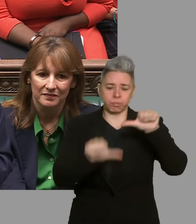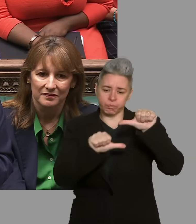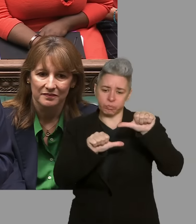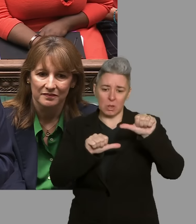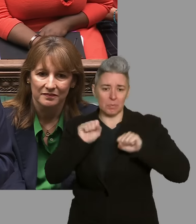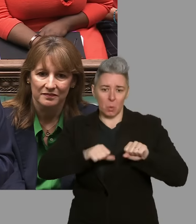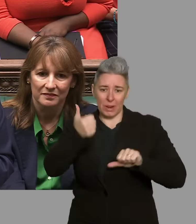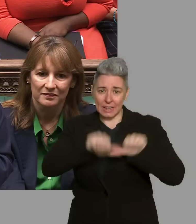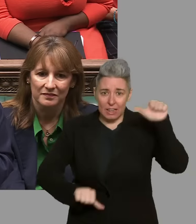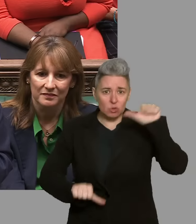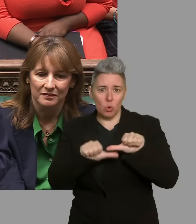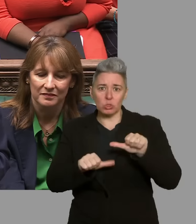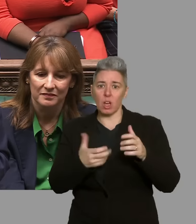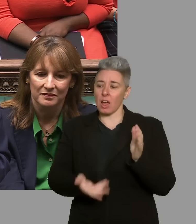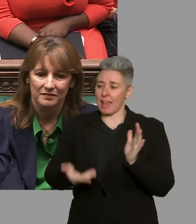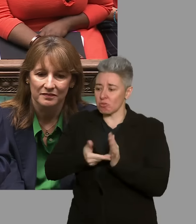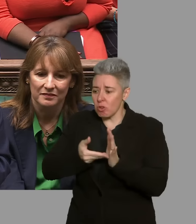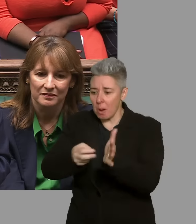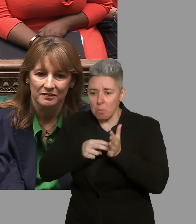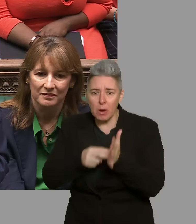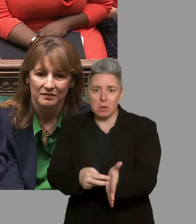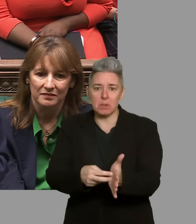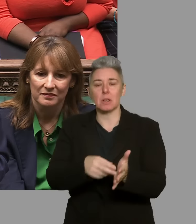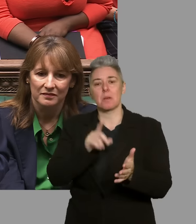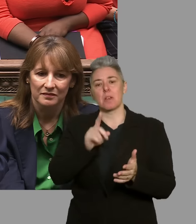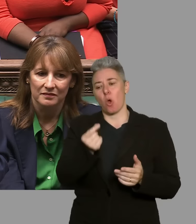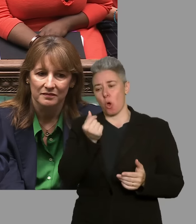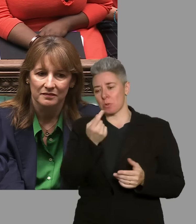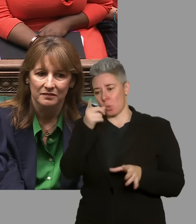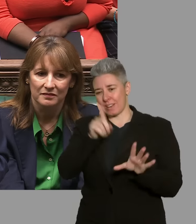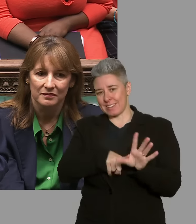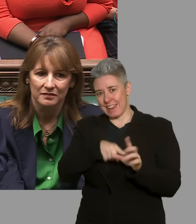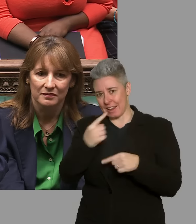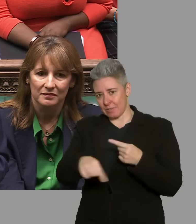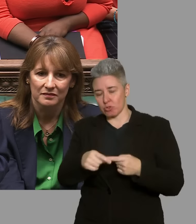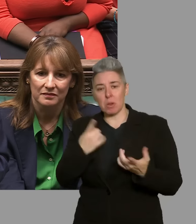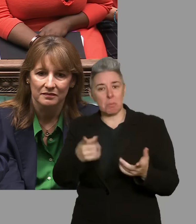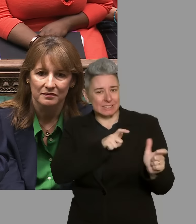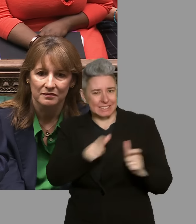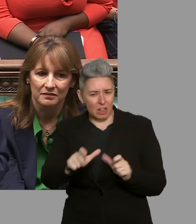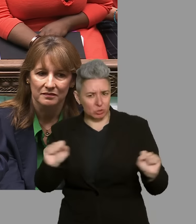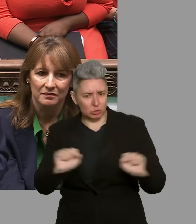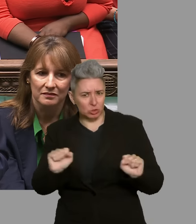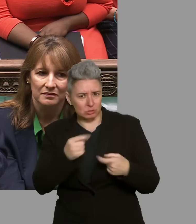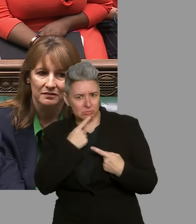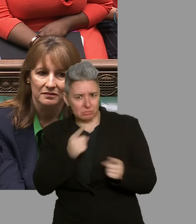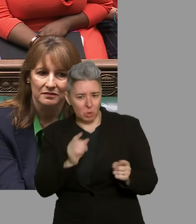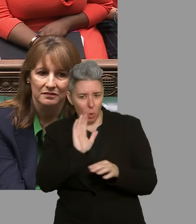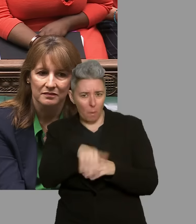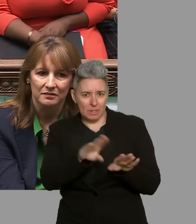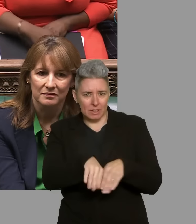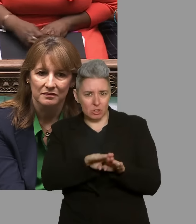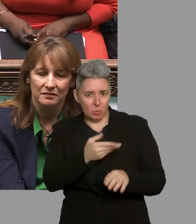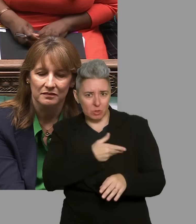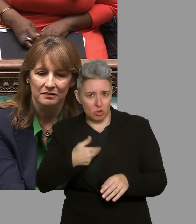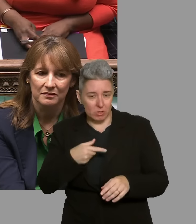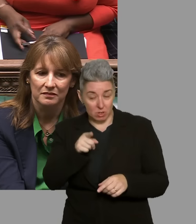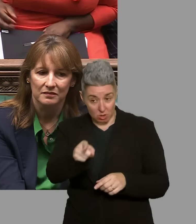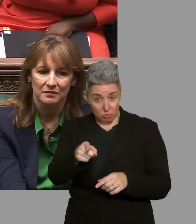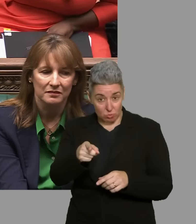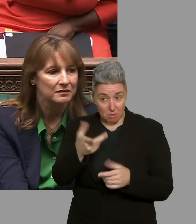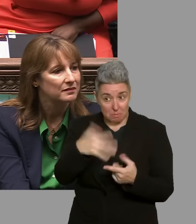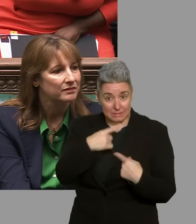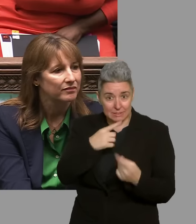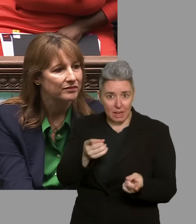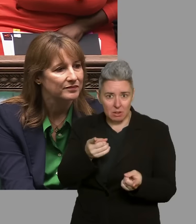anniversary, but she still hasn't told us in relation to national insurance whether she agrees and admits that we should do it, or if not, if